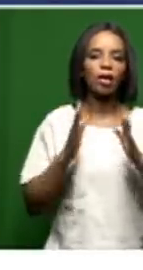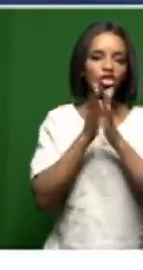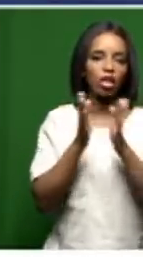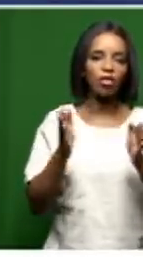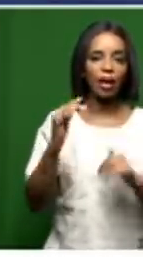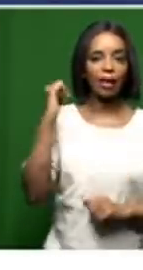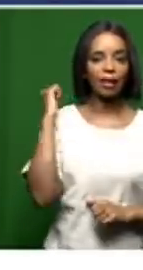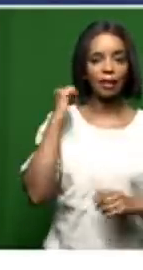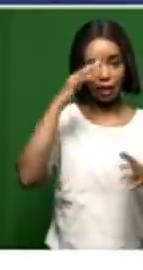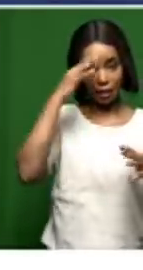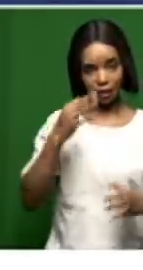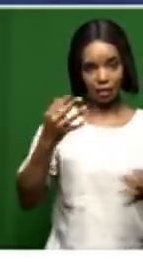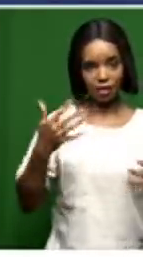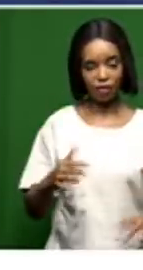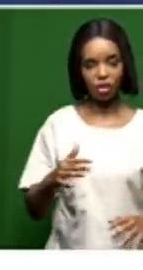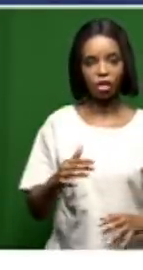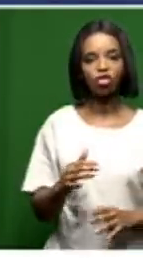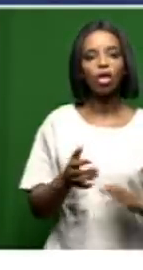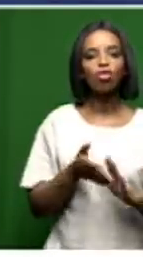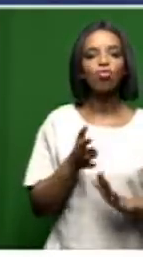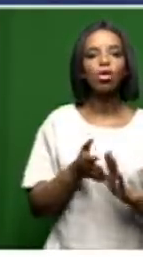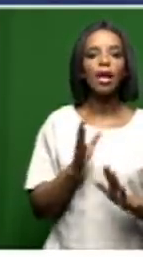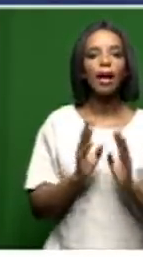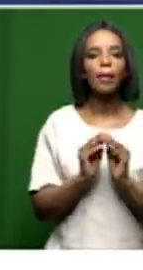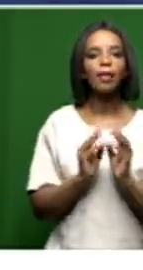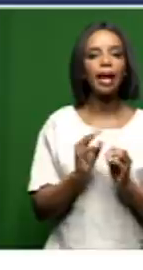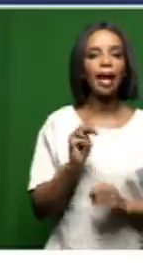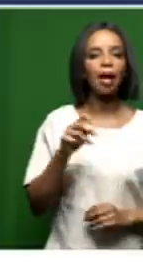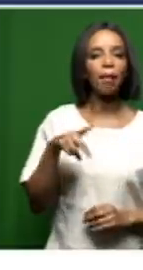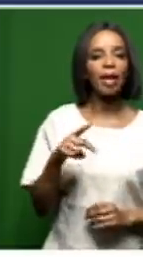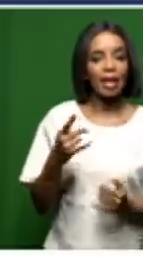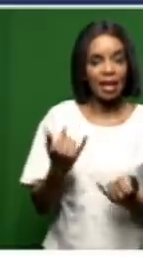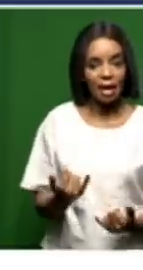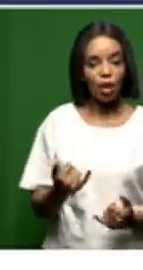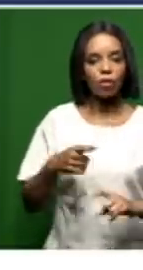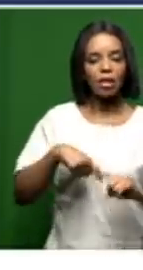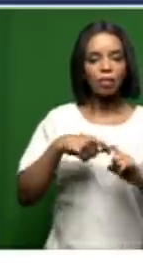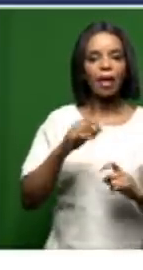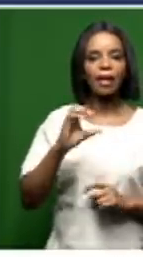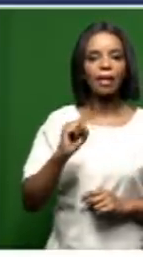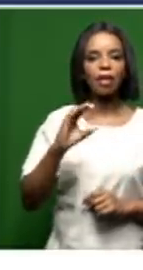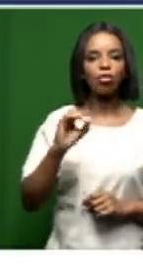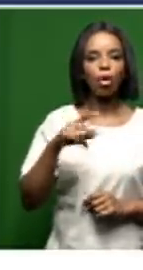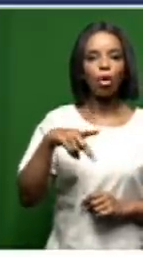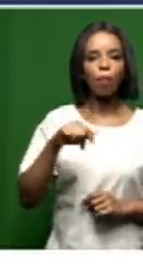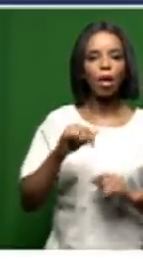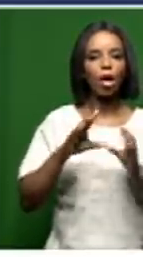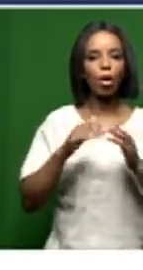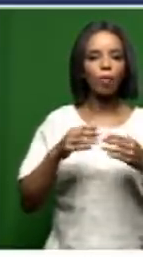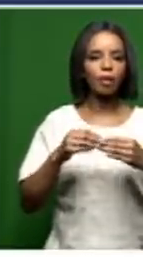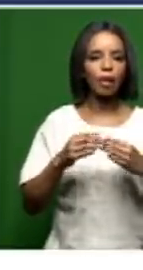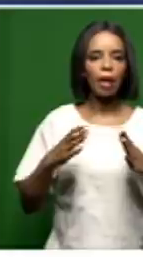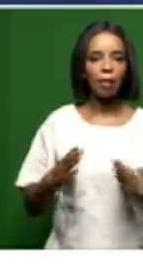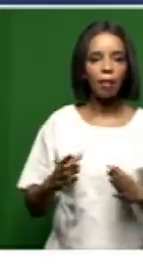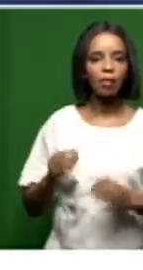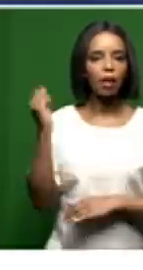during ANC MP and now suspended Scopa committee members' presentations before the committee,